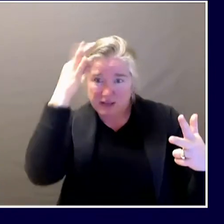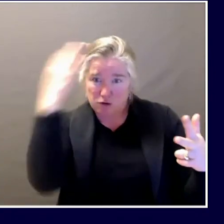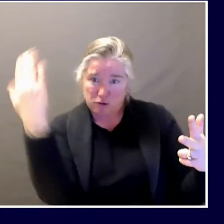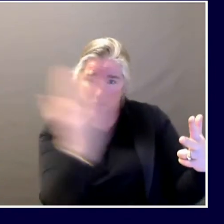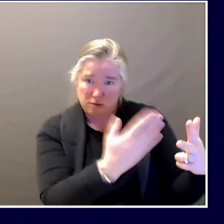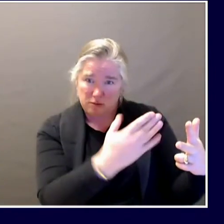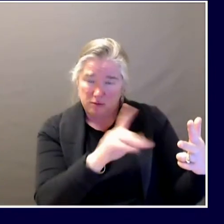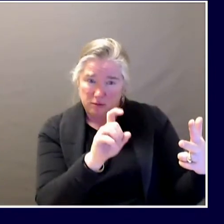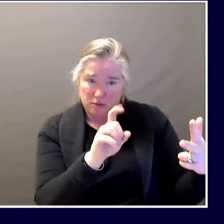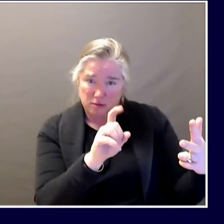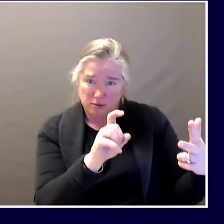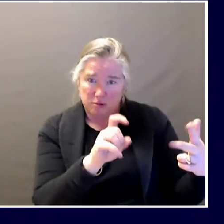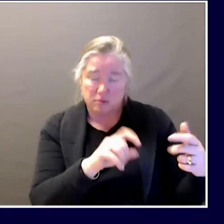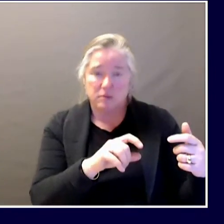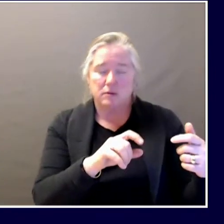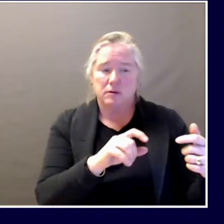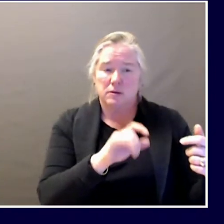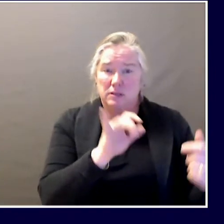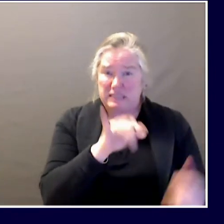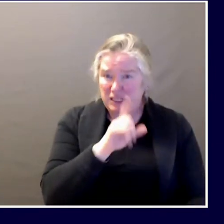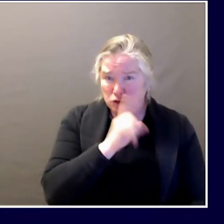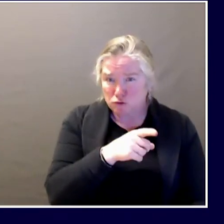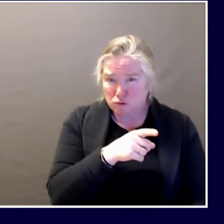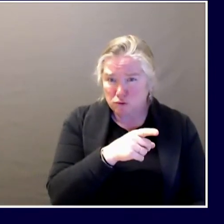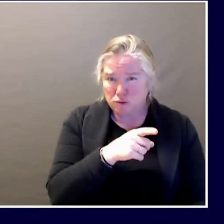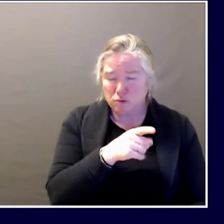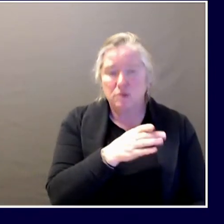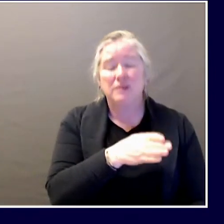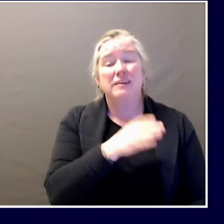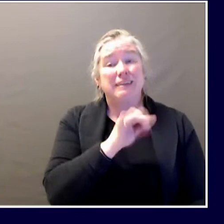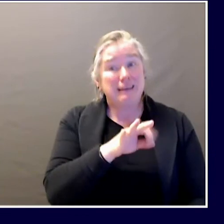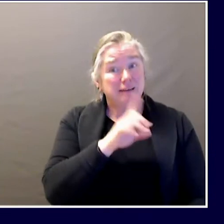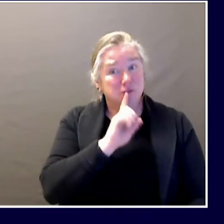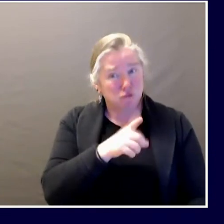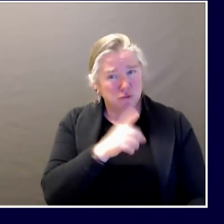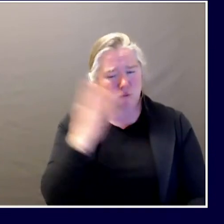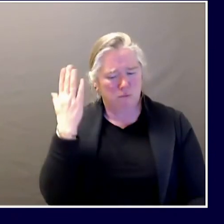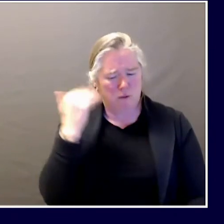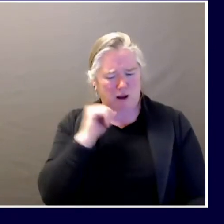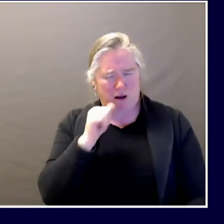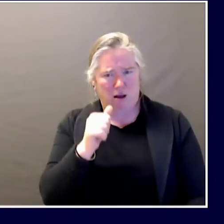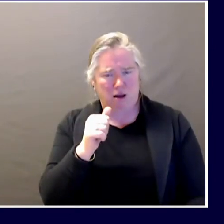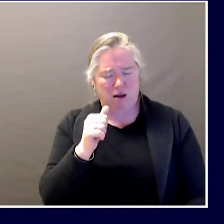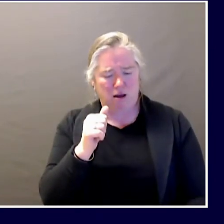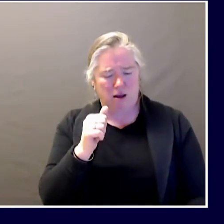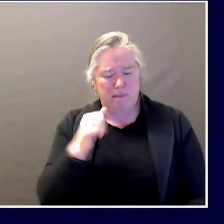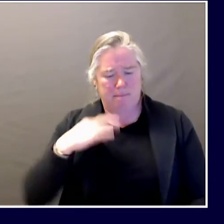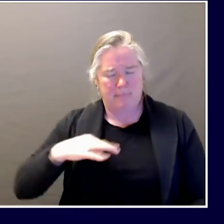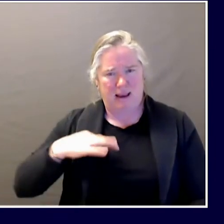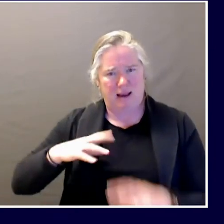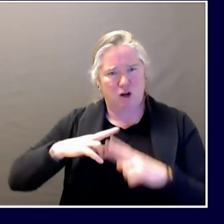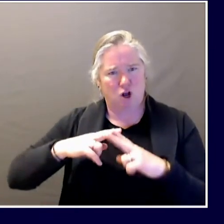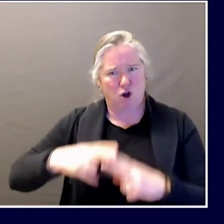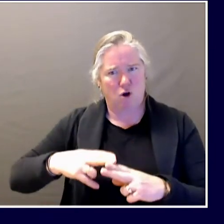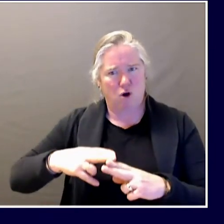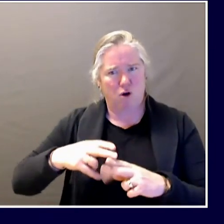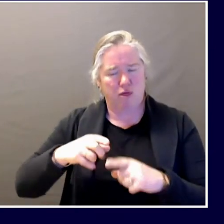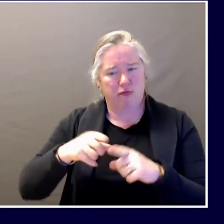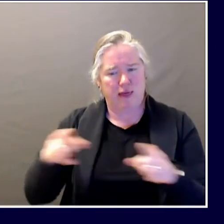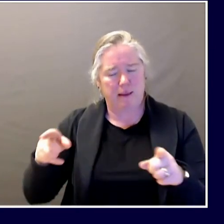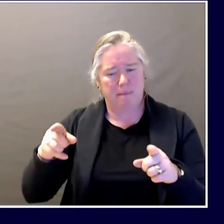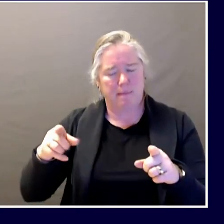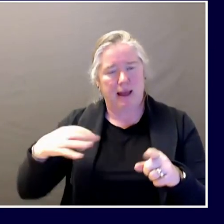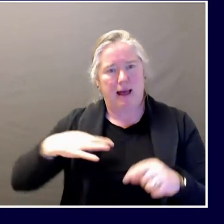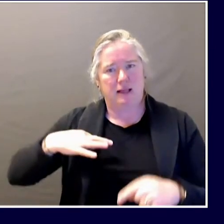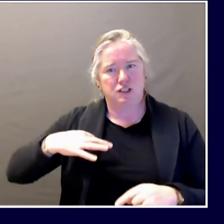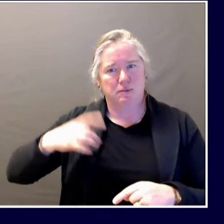my question is, if that's the case, why doesn't Maine consider school and childcare workers eligible for the state's allocation?